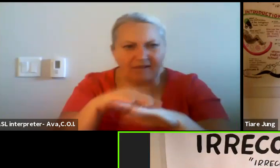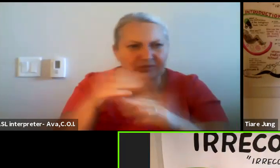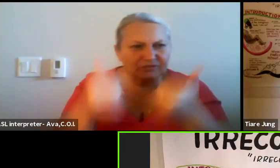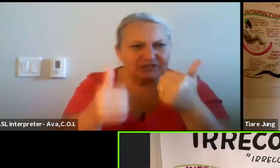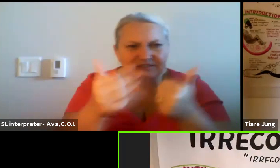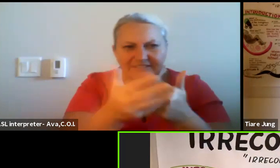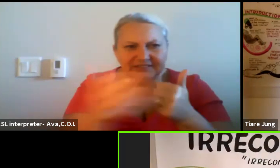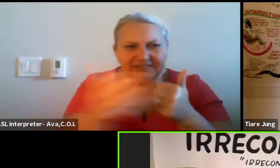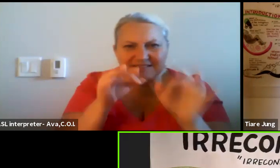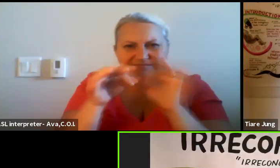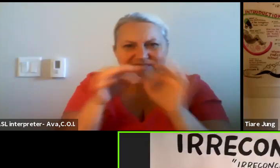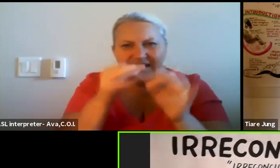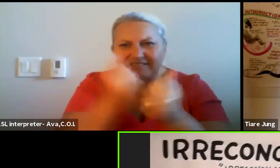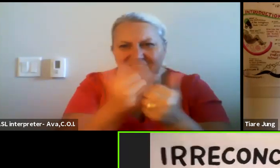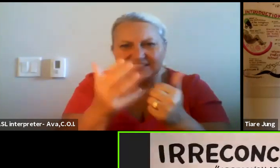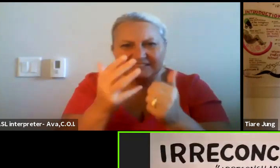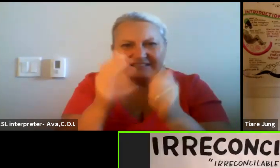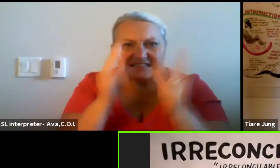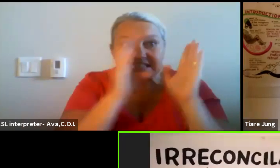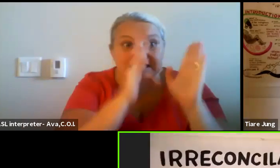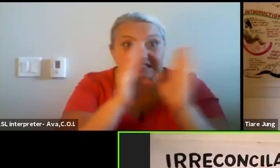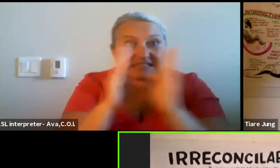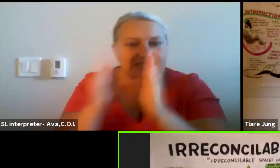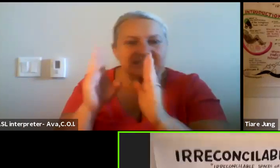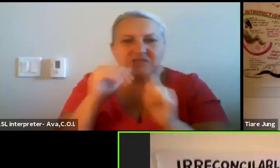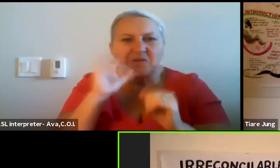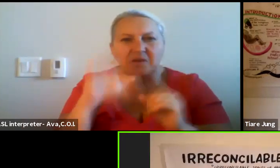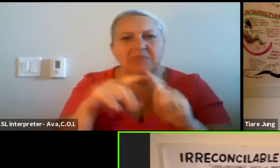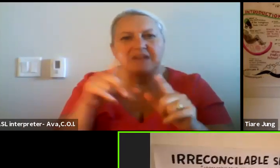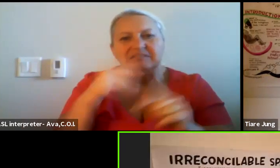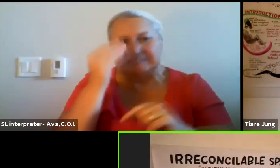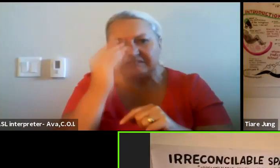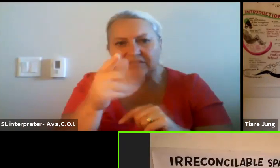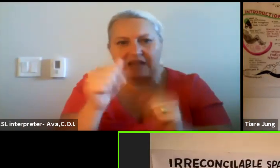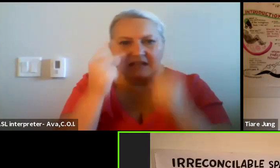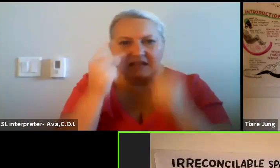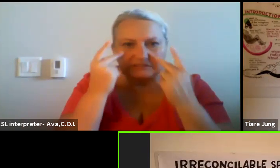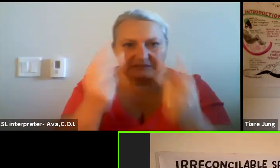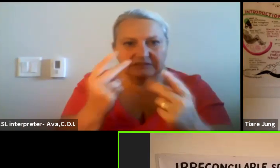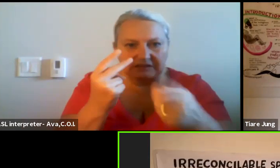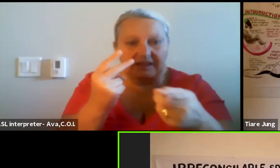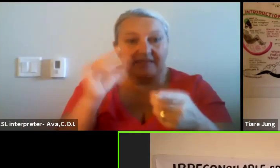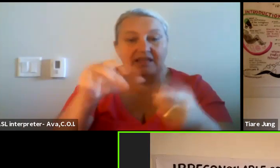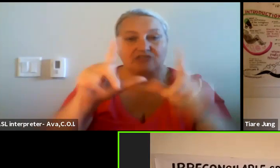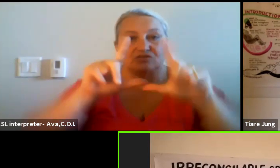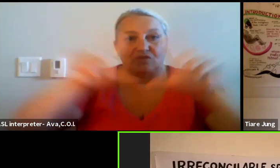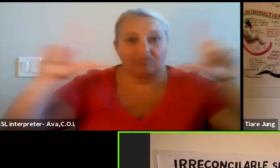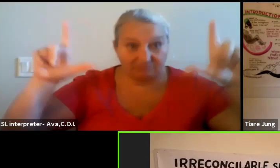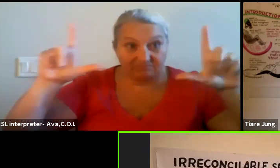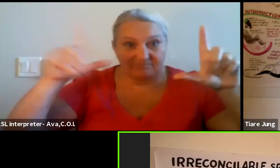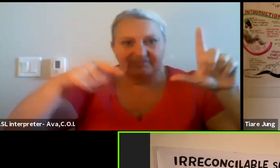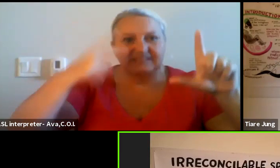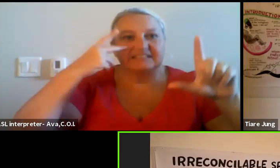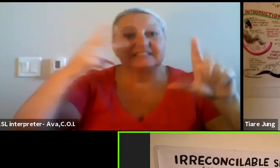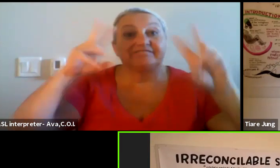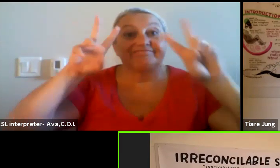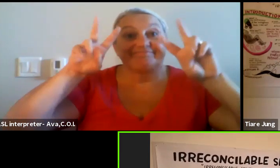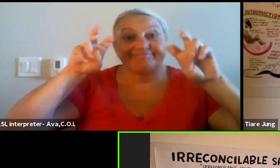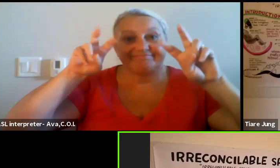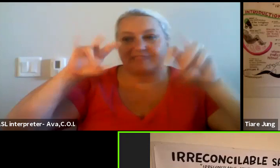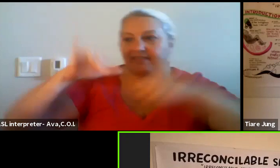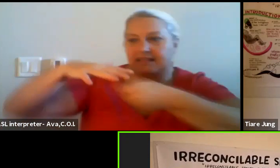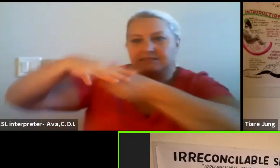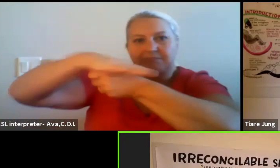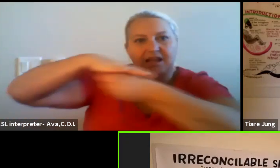everything sequentially so much. But here's the large poster. It says Irreconcilable Spaces in